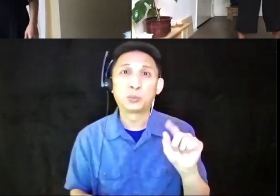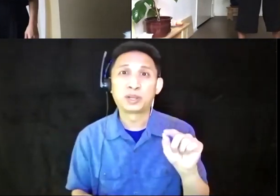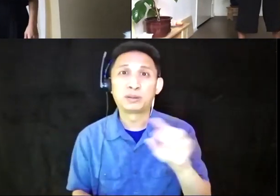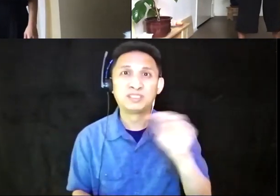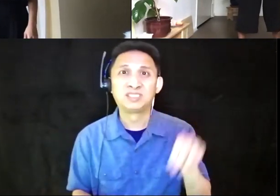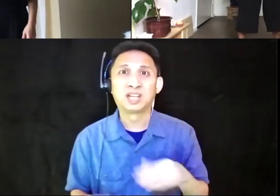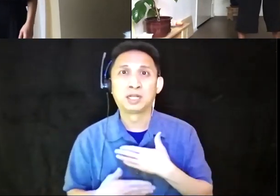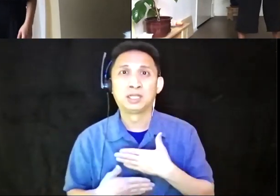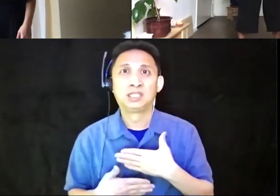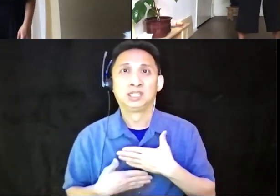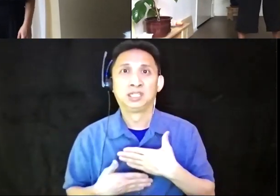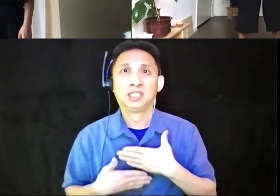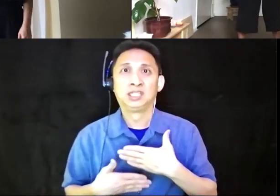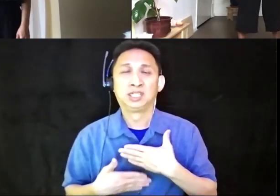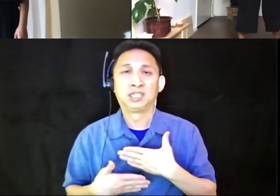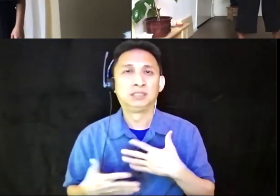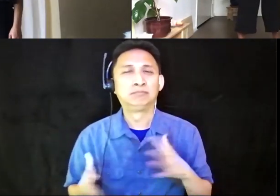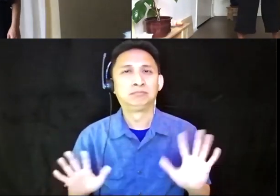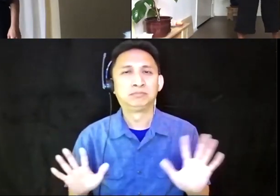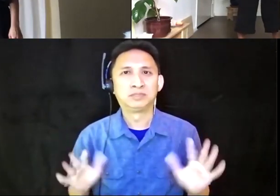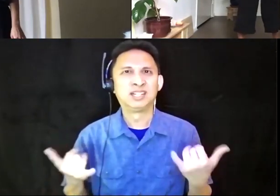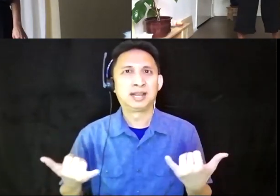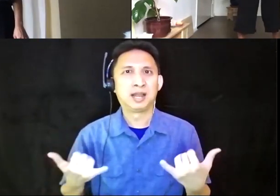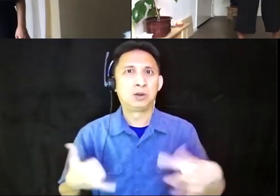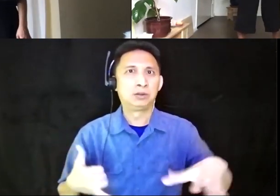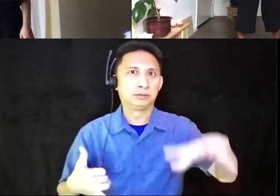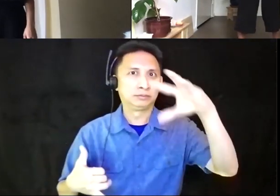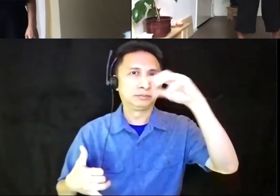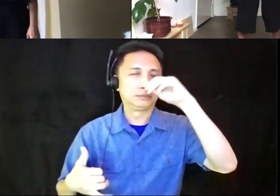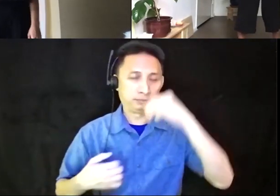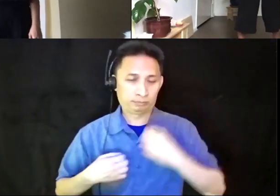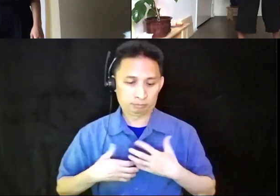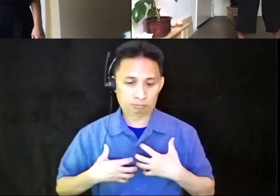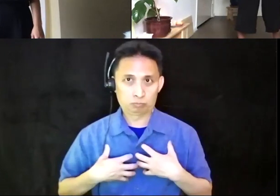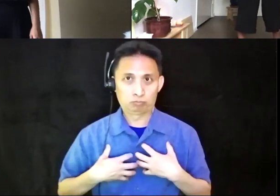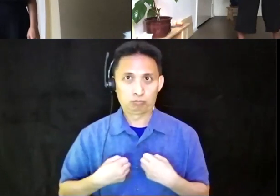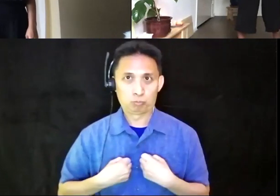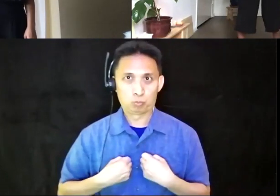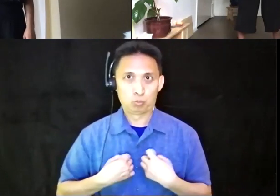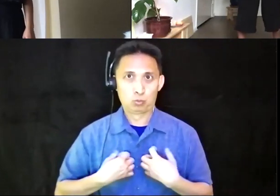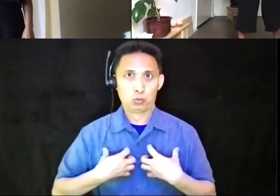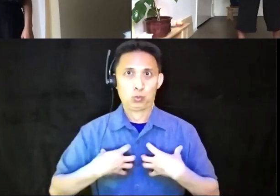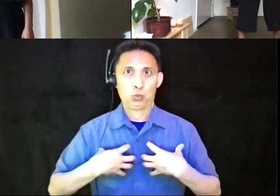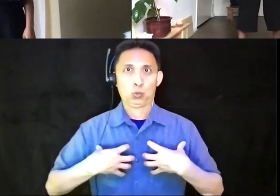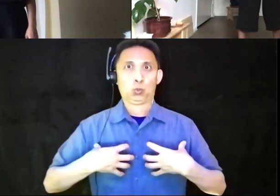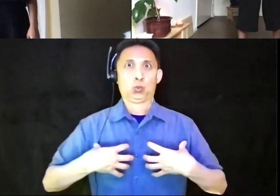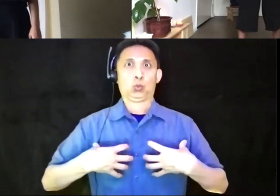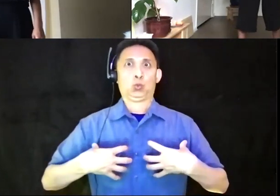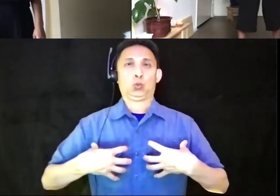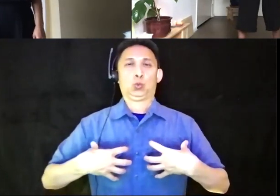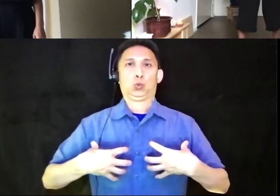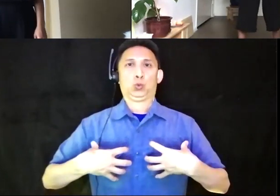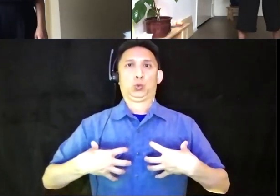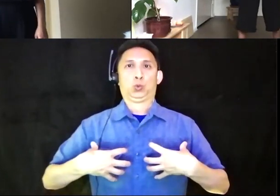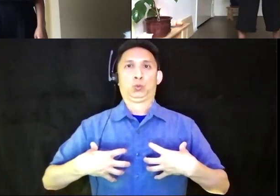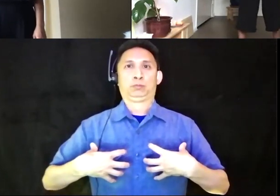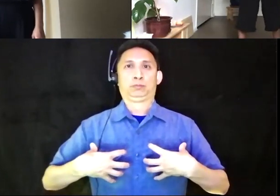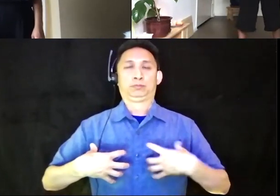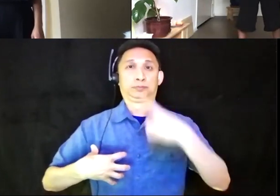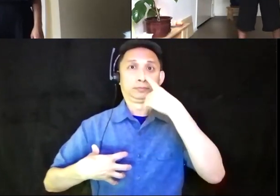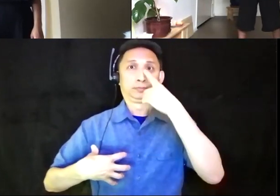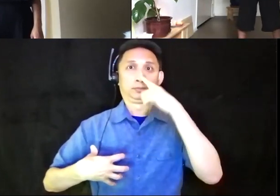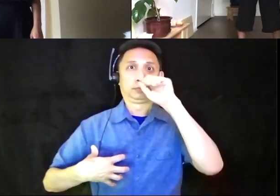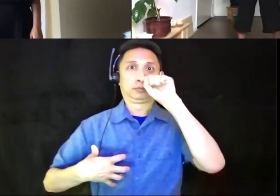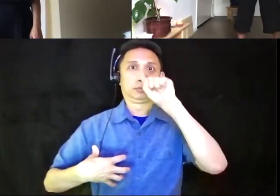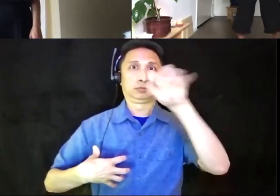nose, and we try to fill the lungs with as much air as we can. And when we exhale through the nose,